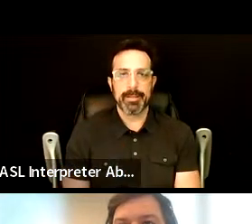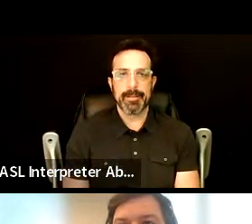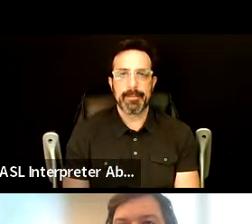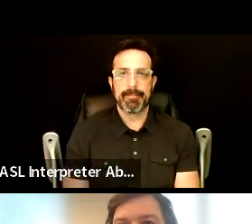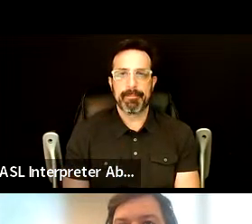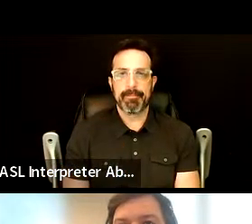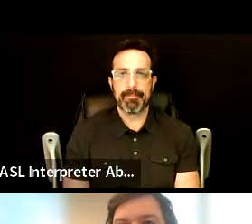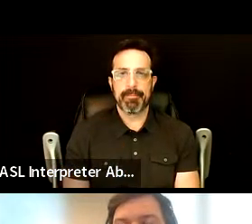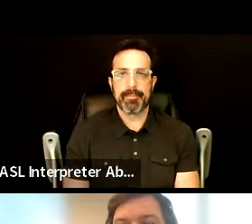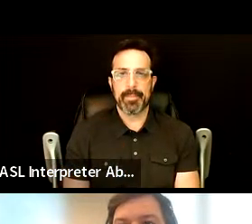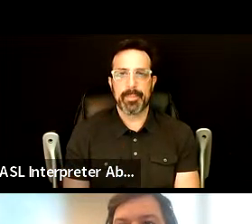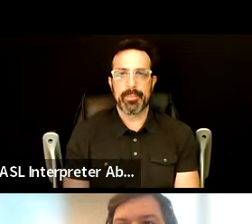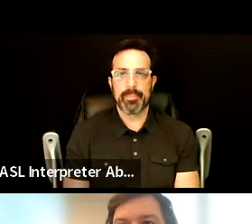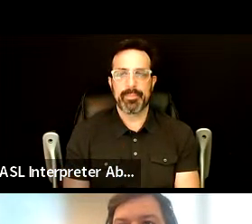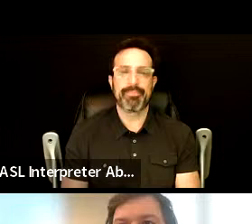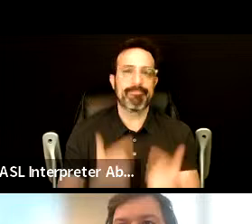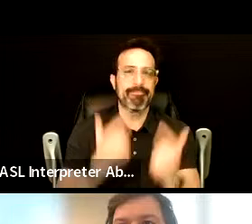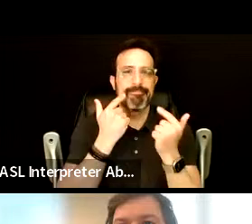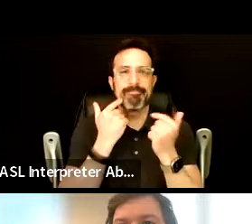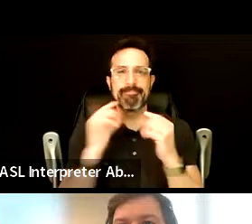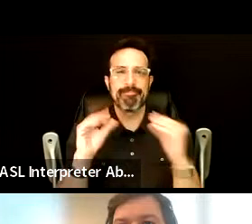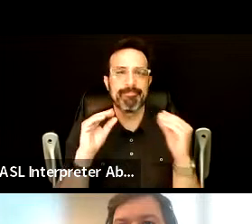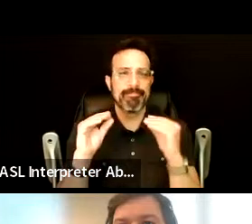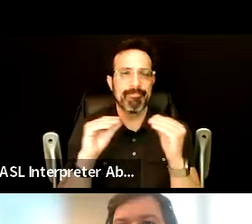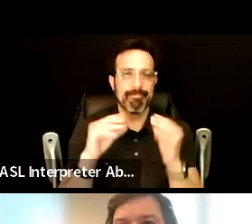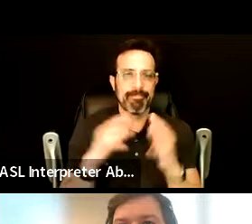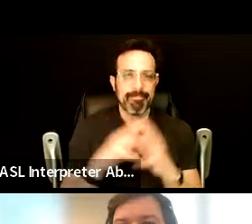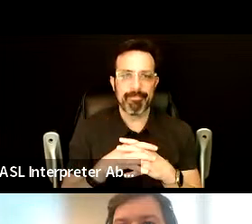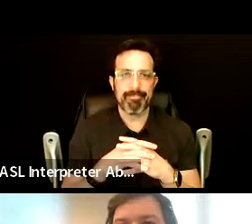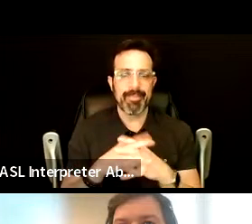Oh. I didn't catch